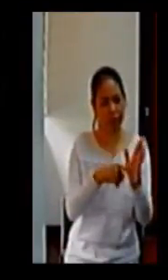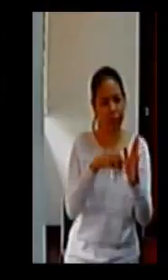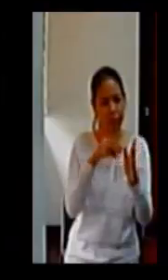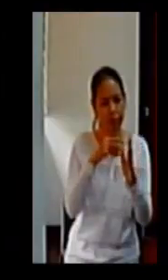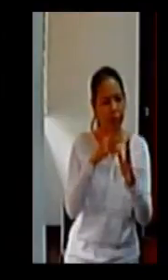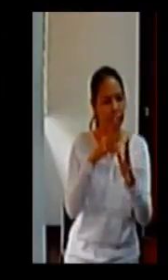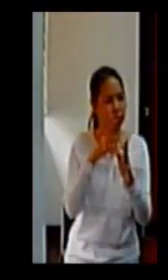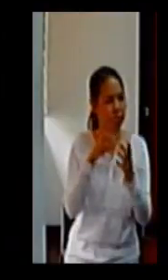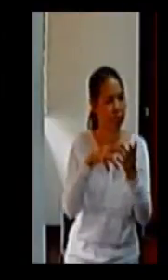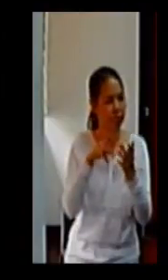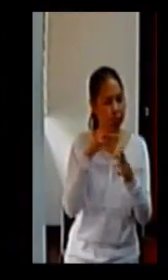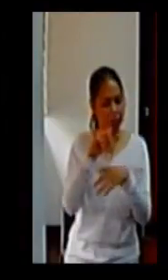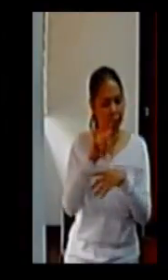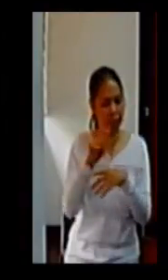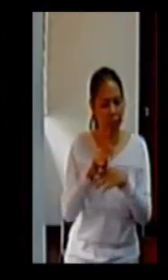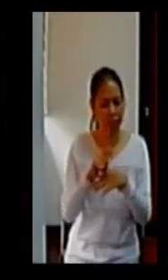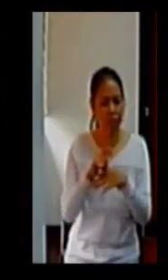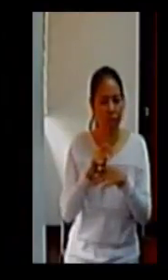from